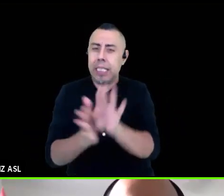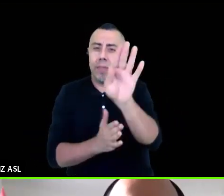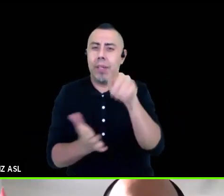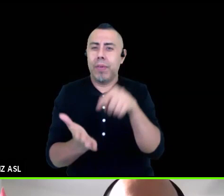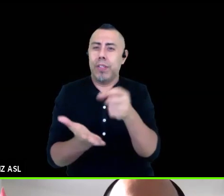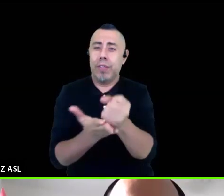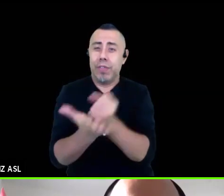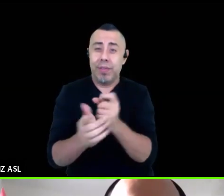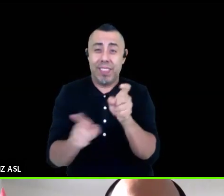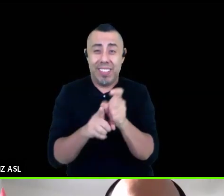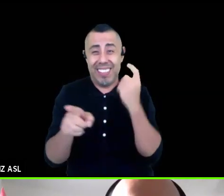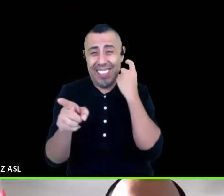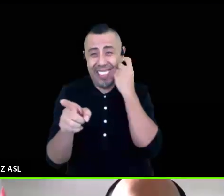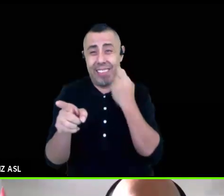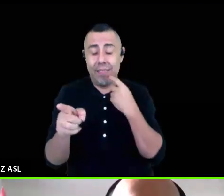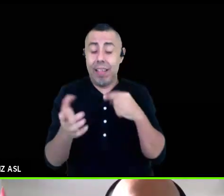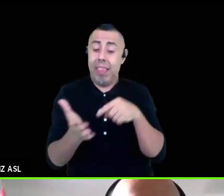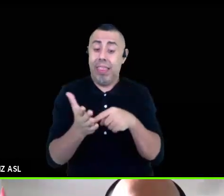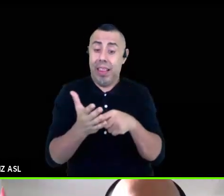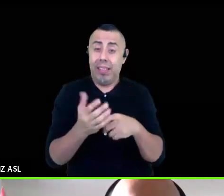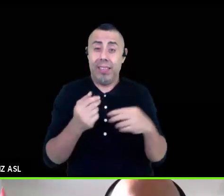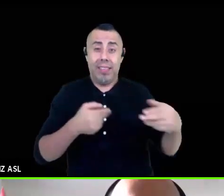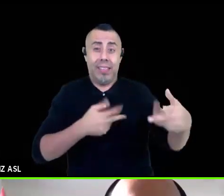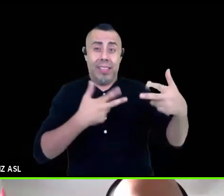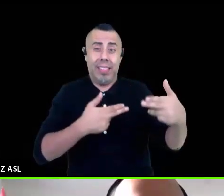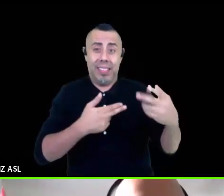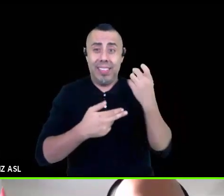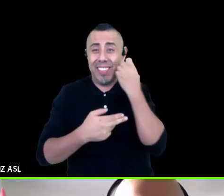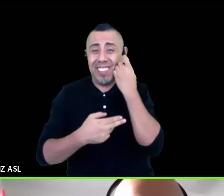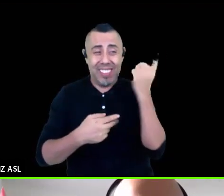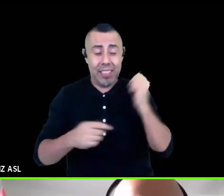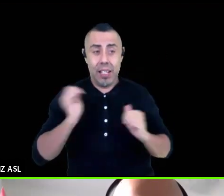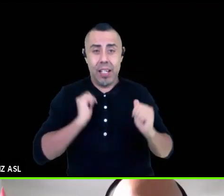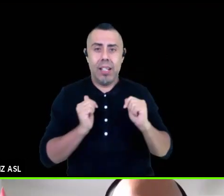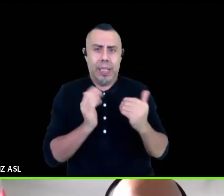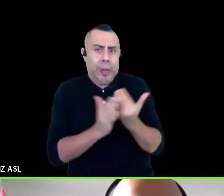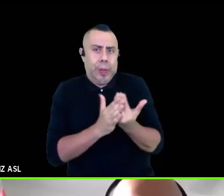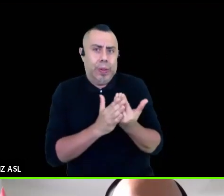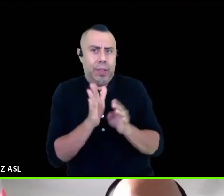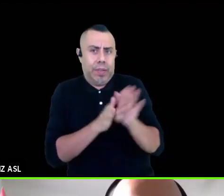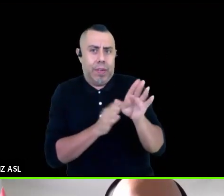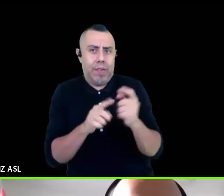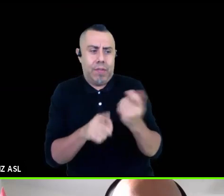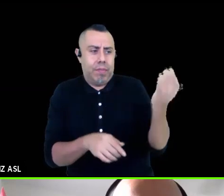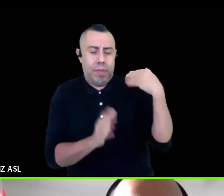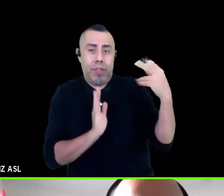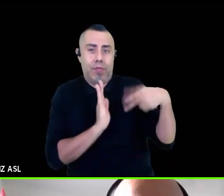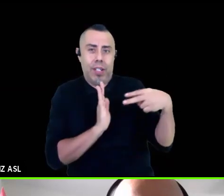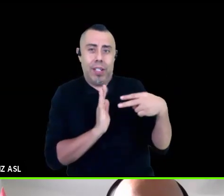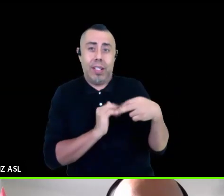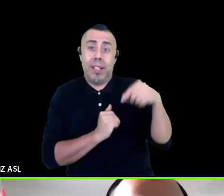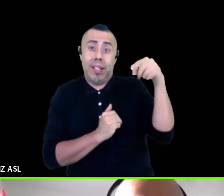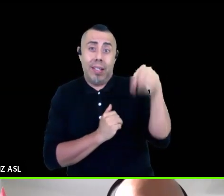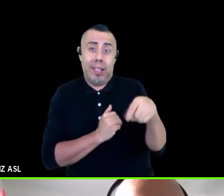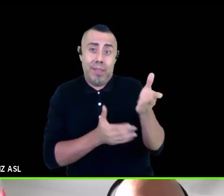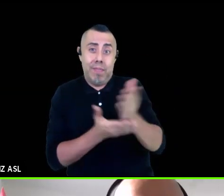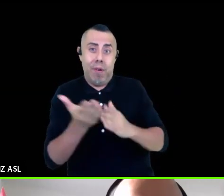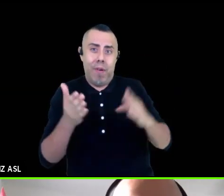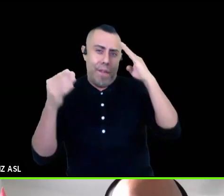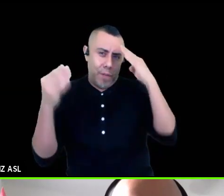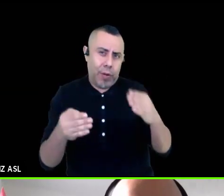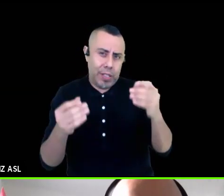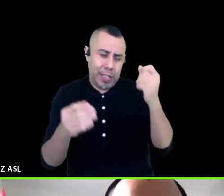last reading, focusing on the relationship of the brothers, because really it's a play about siblings,